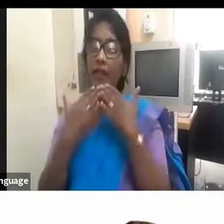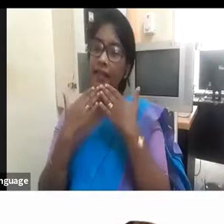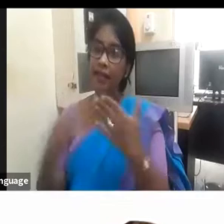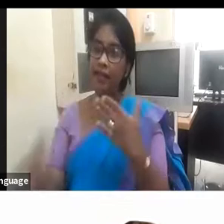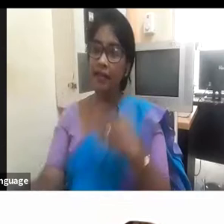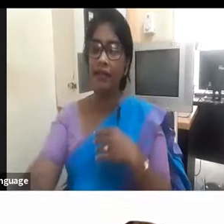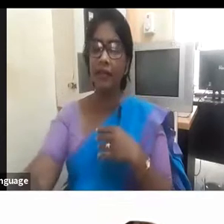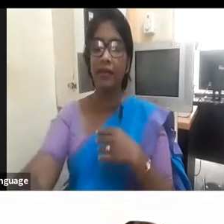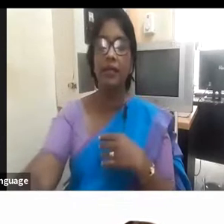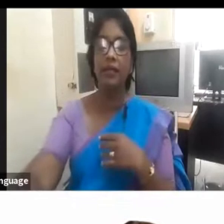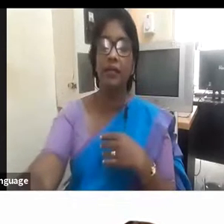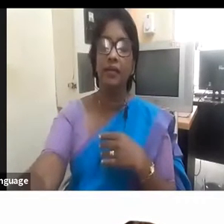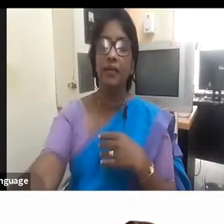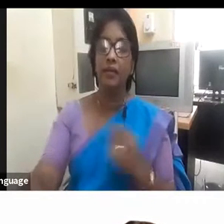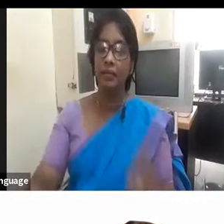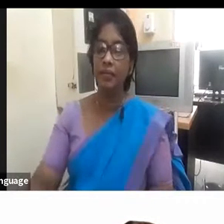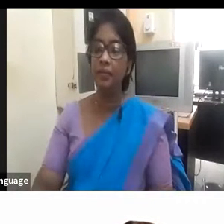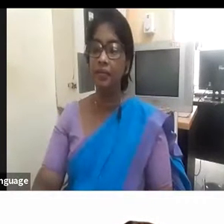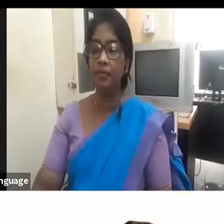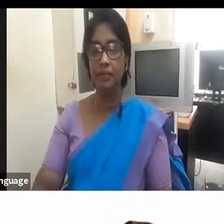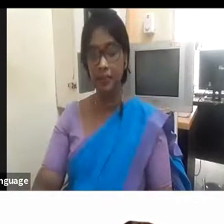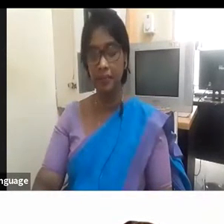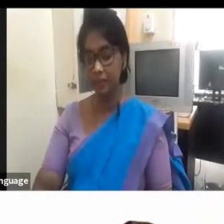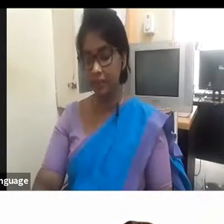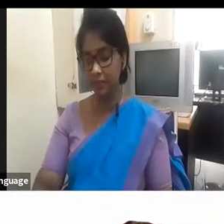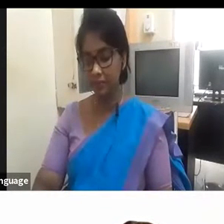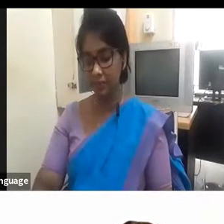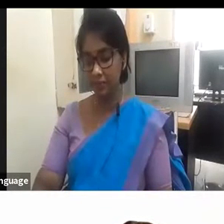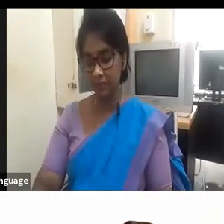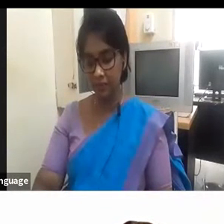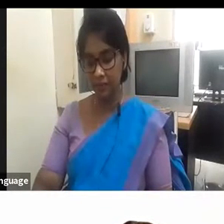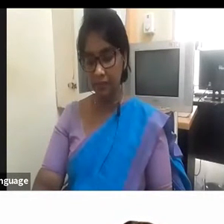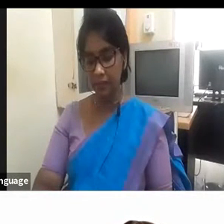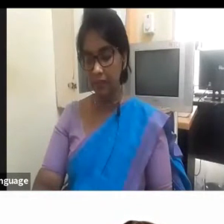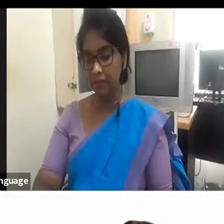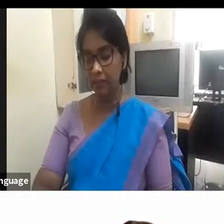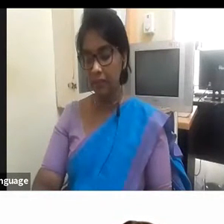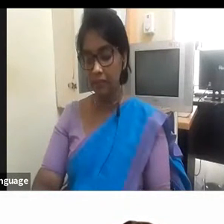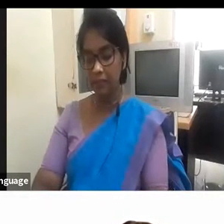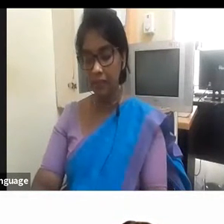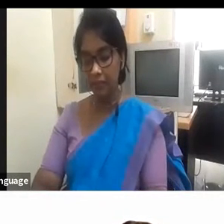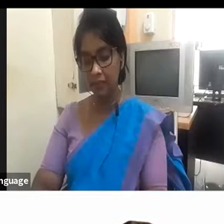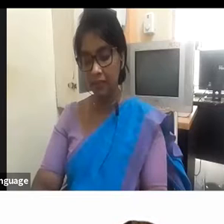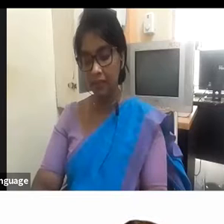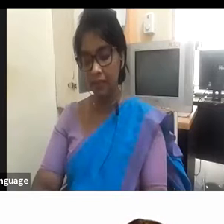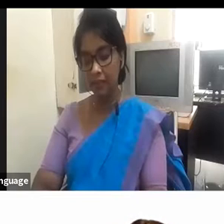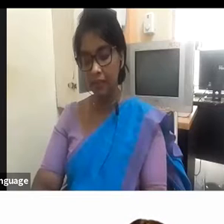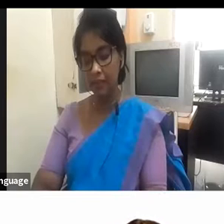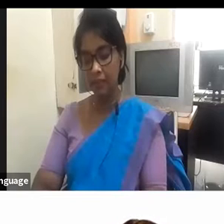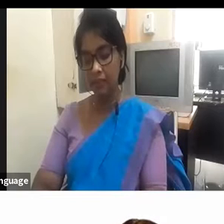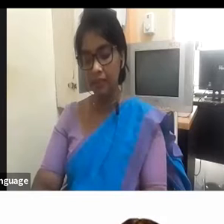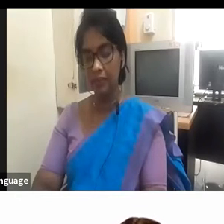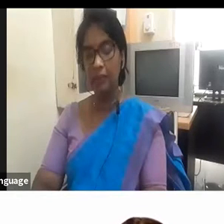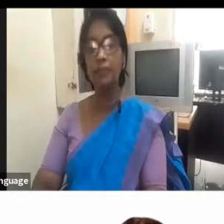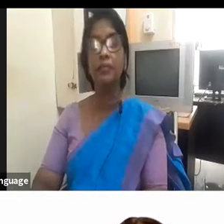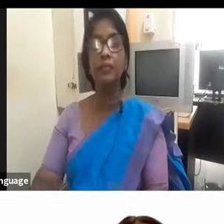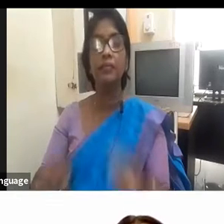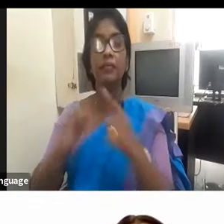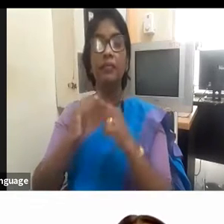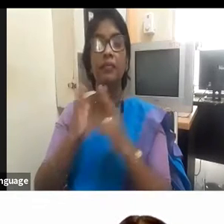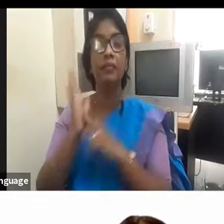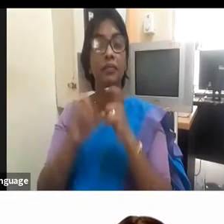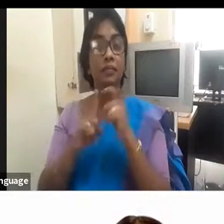yesterday, I think Ms. Kani Vignaraja was saying from UNDP that as you, at the base of the organization, you